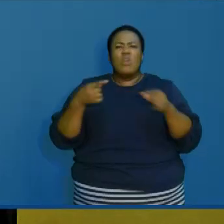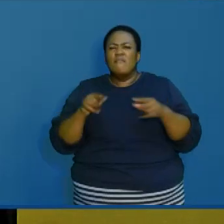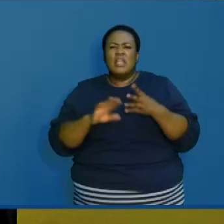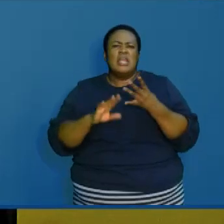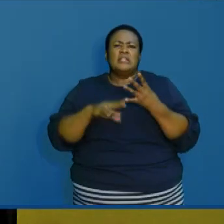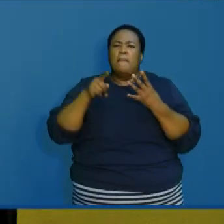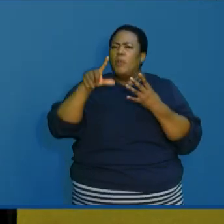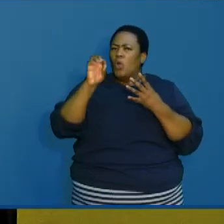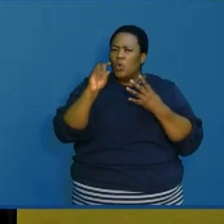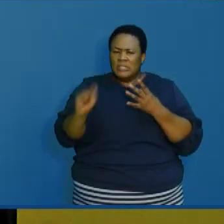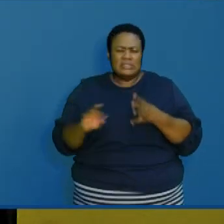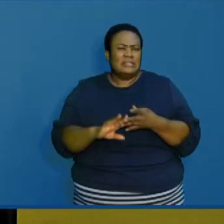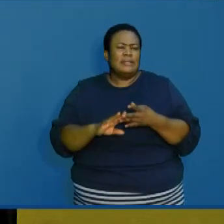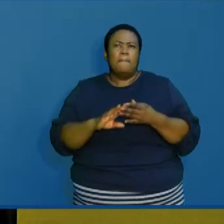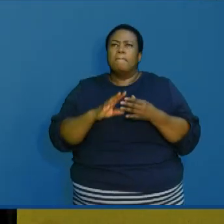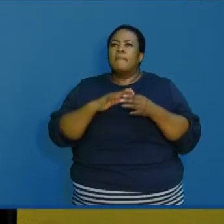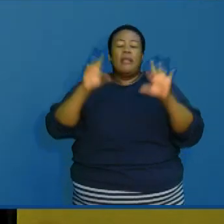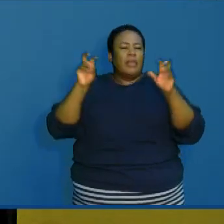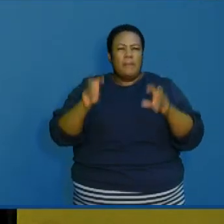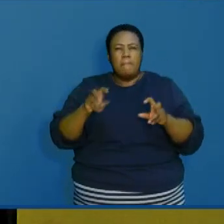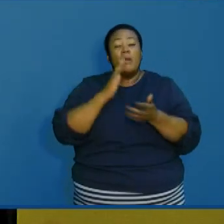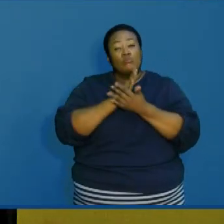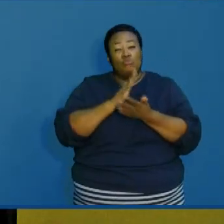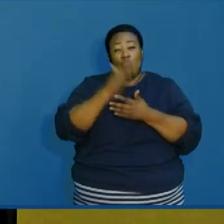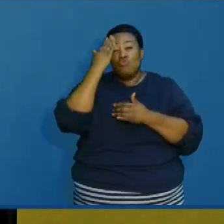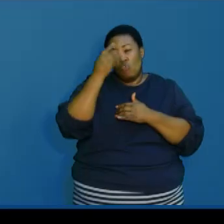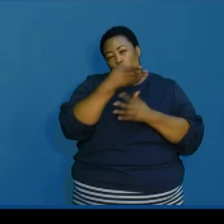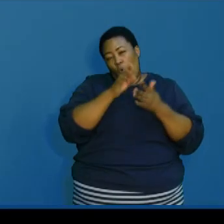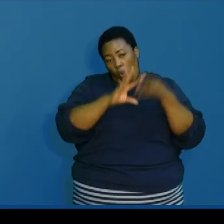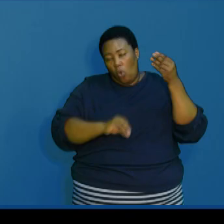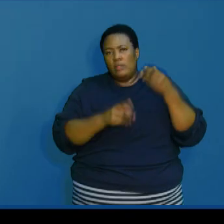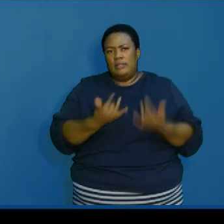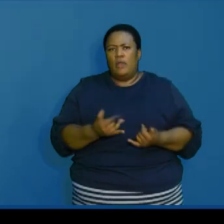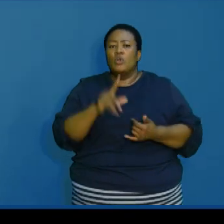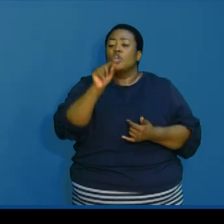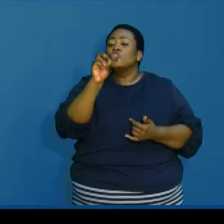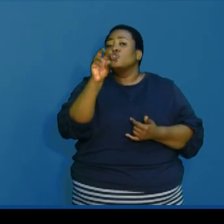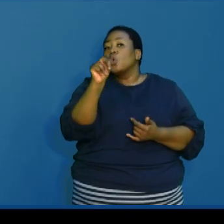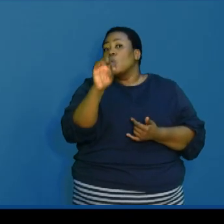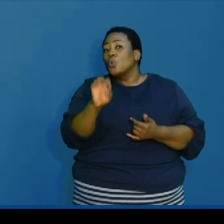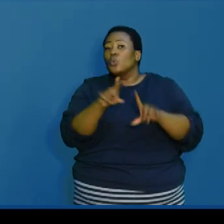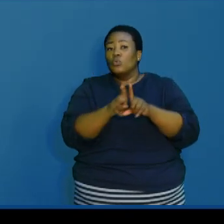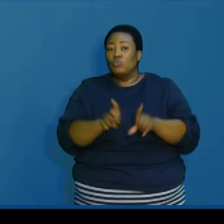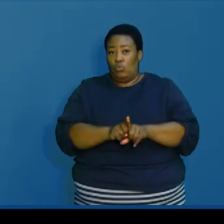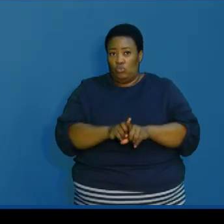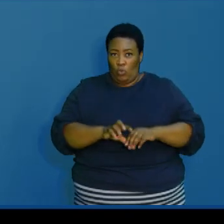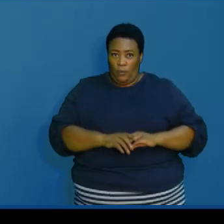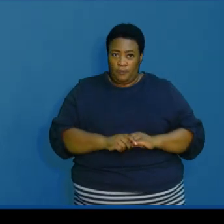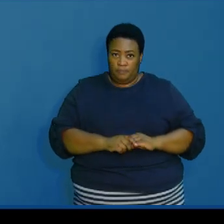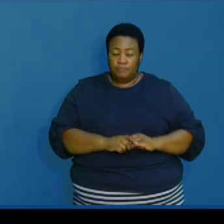theme. I'm sure you know them by now. Tone as well. You